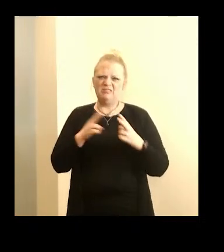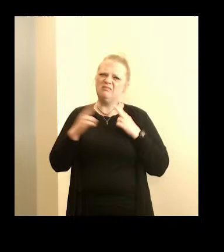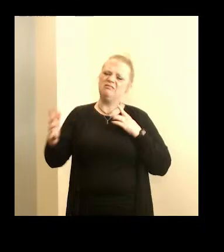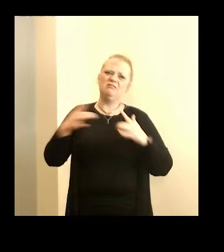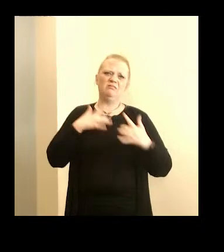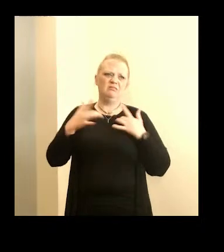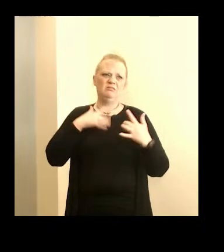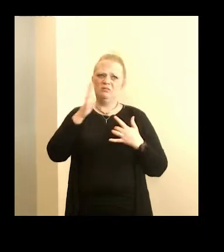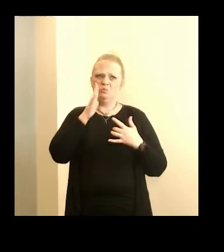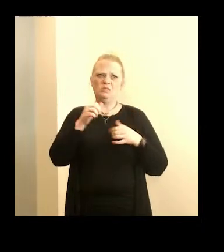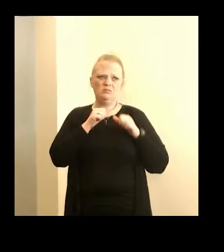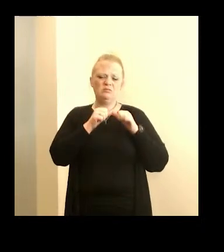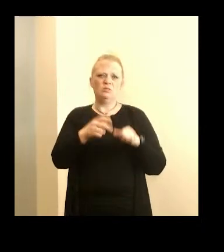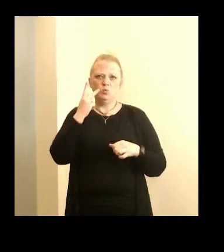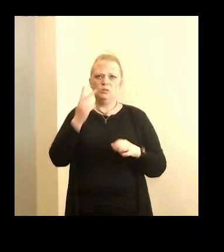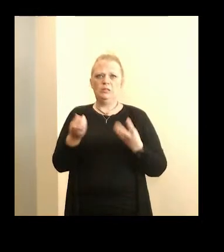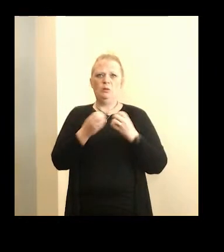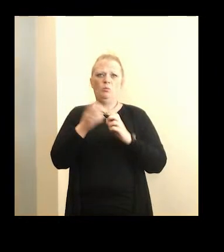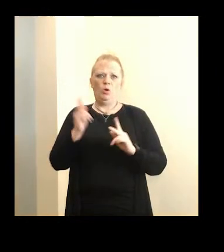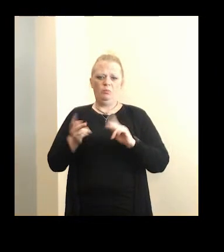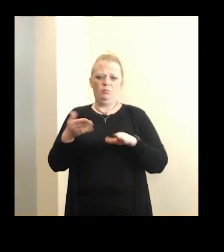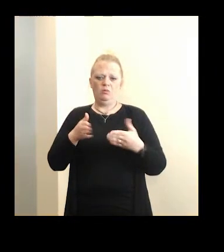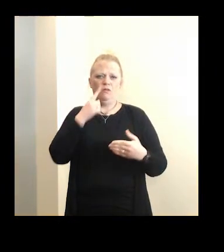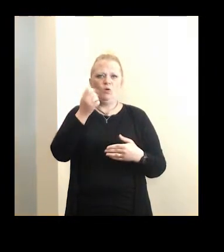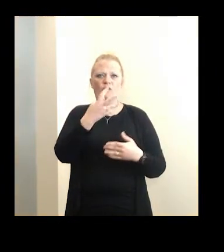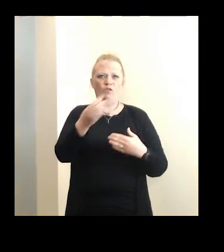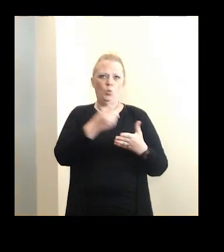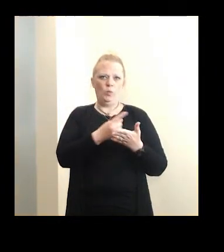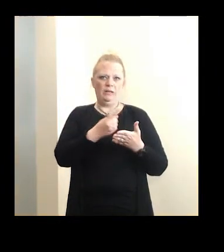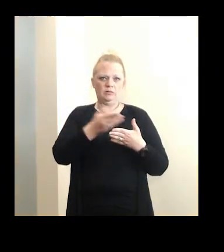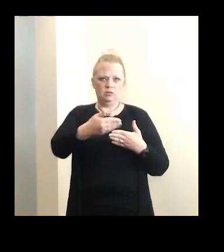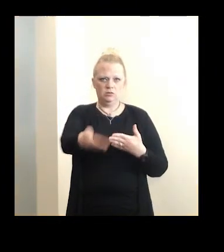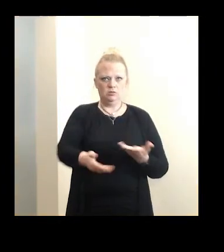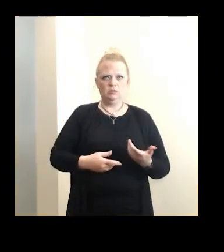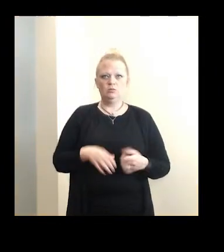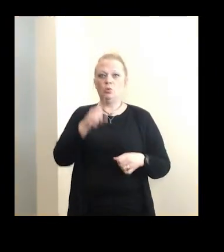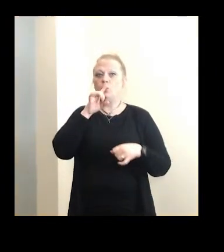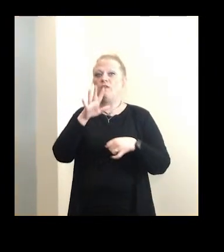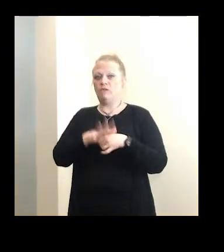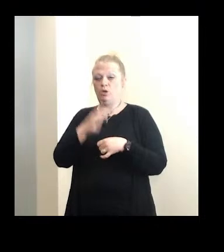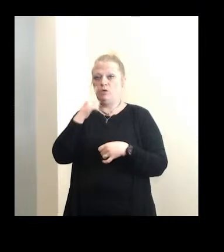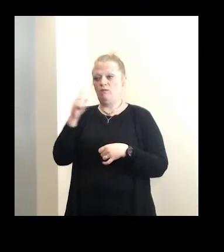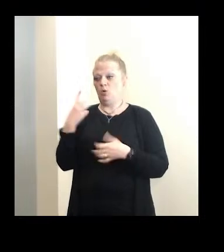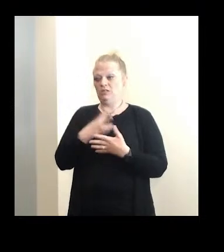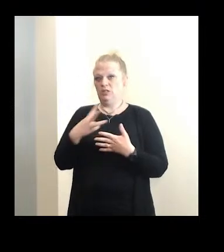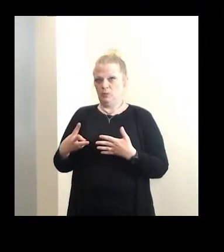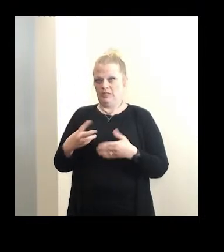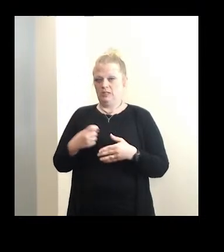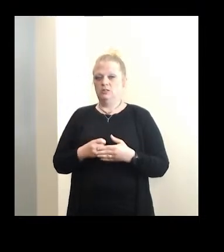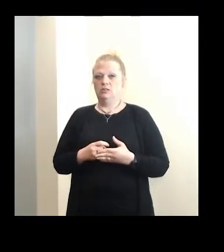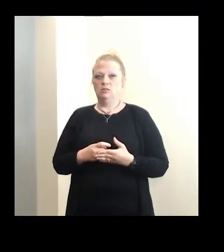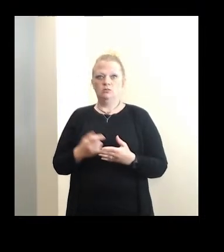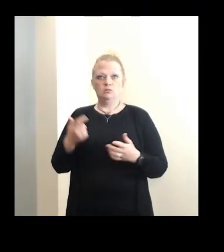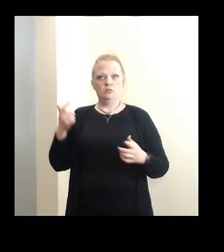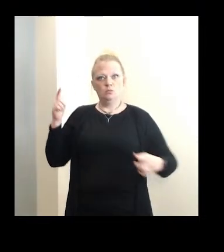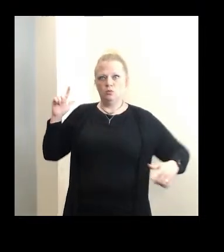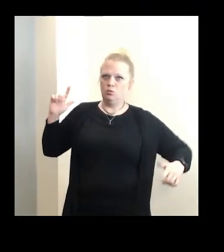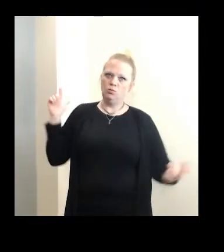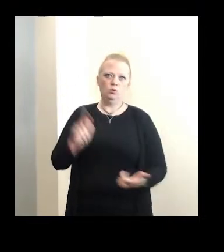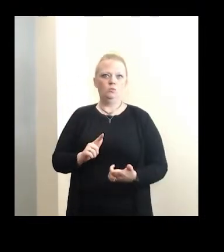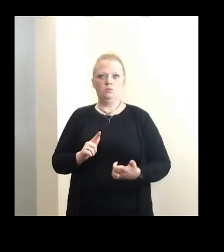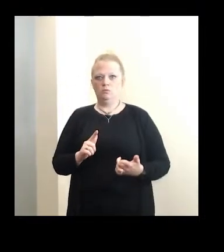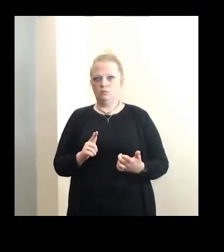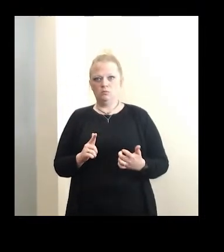we're going to continue to see deaths for a couple more weeks. Confirmed cases over the past 6 weeks, this is the huge drop. It's